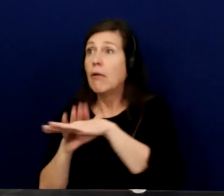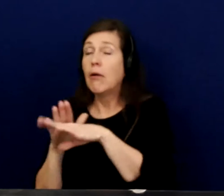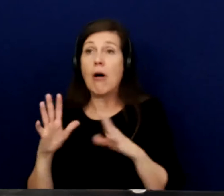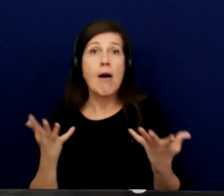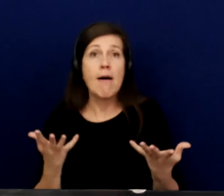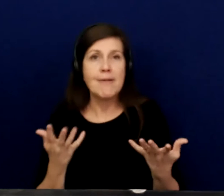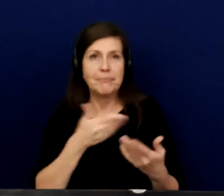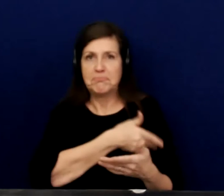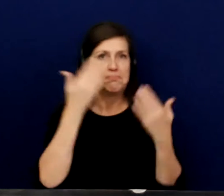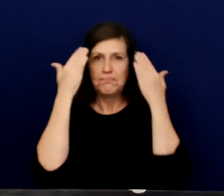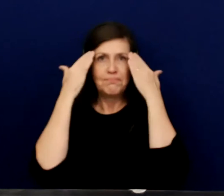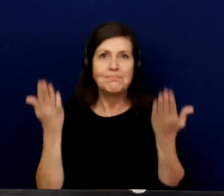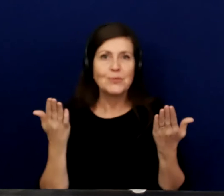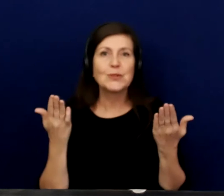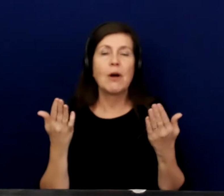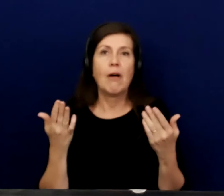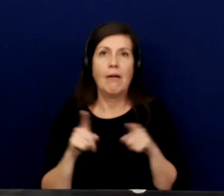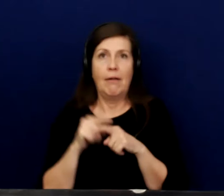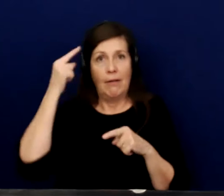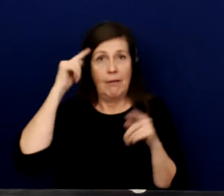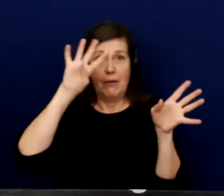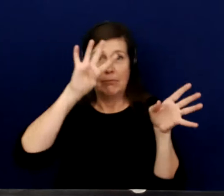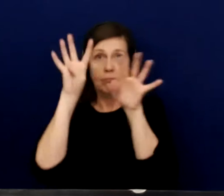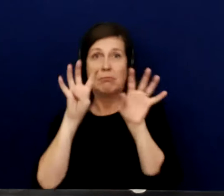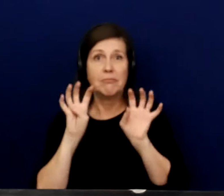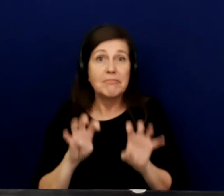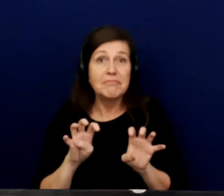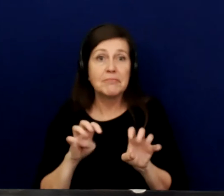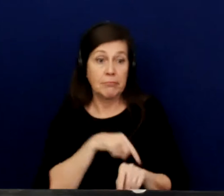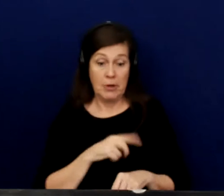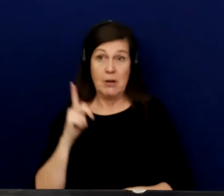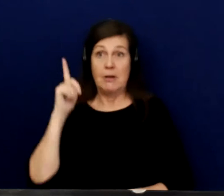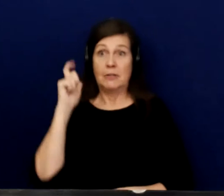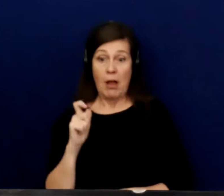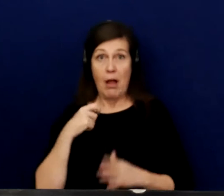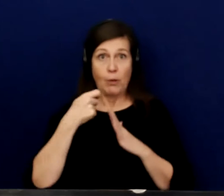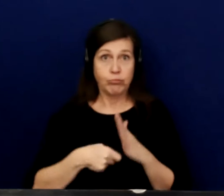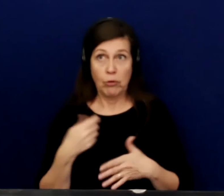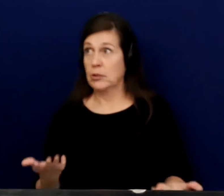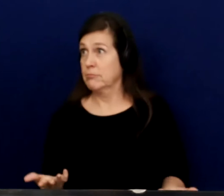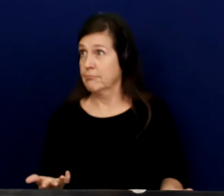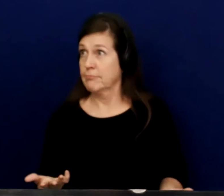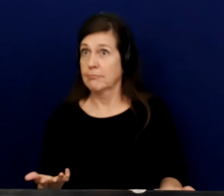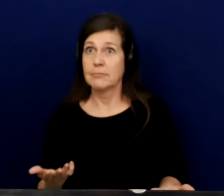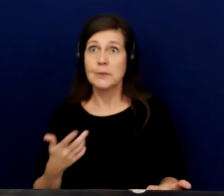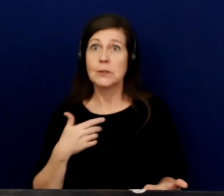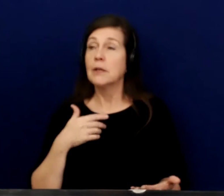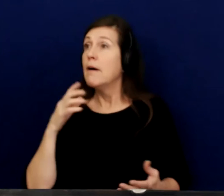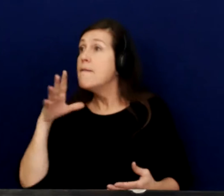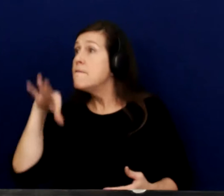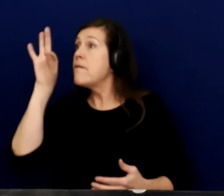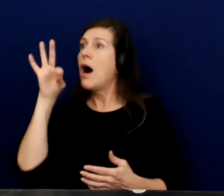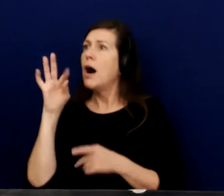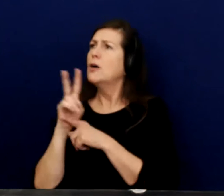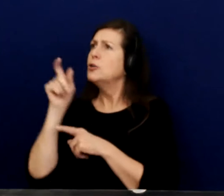a lot of questions from people who are starting a project and they want me to find users for them. That's